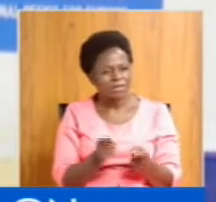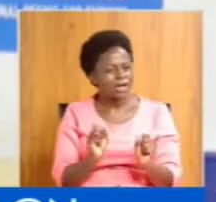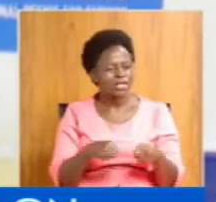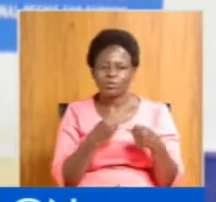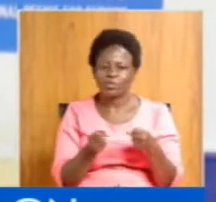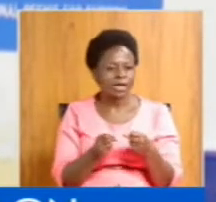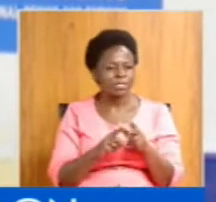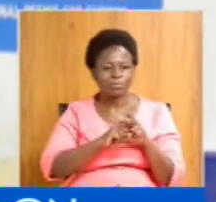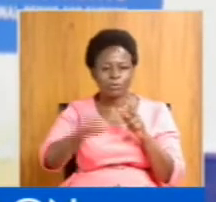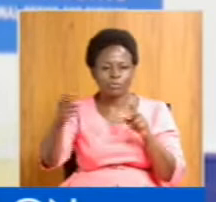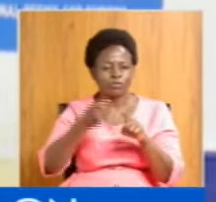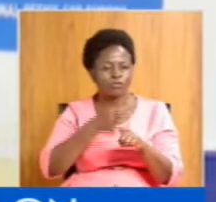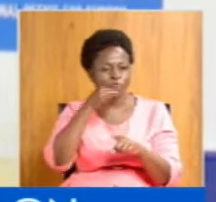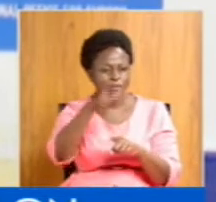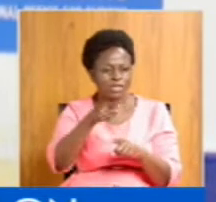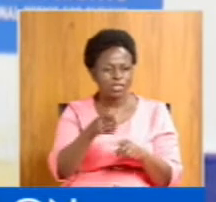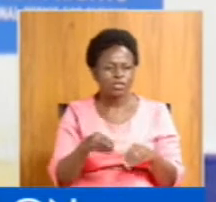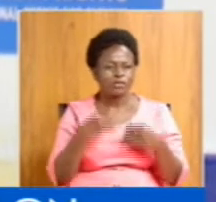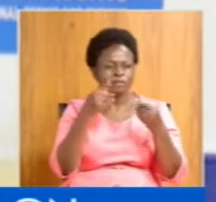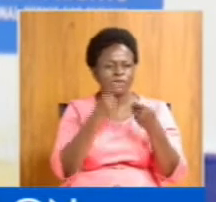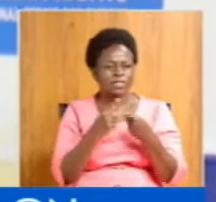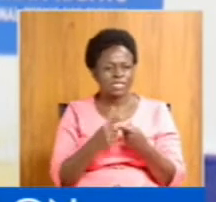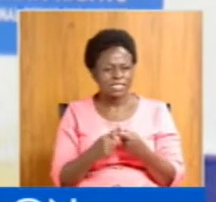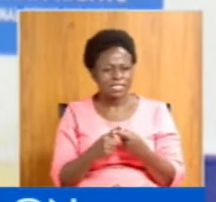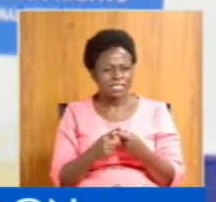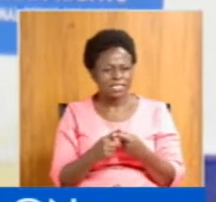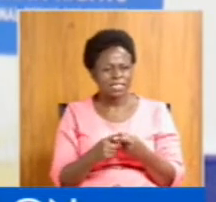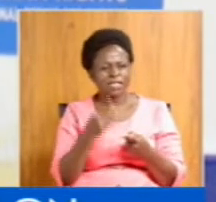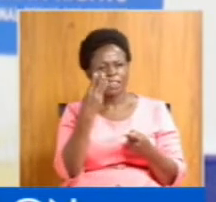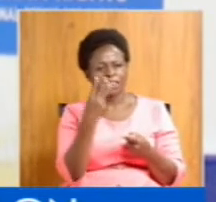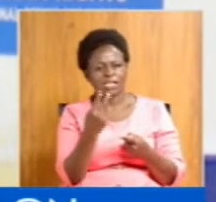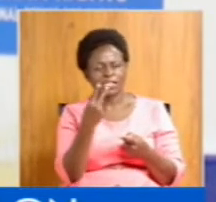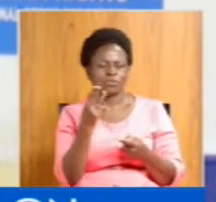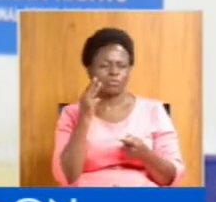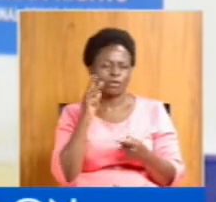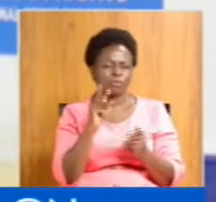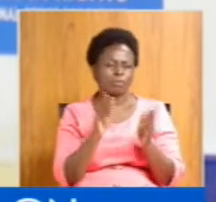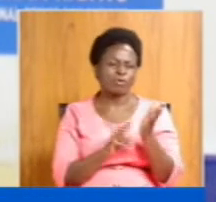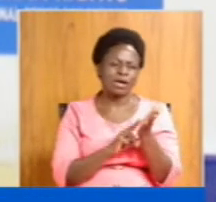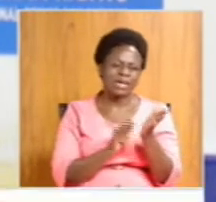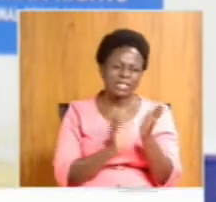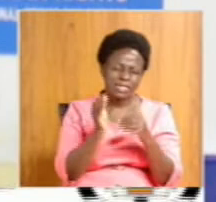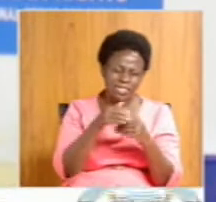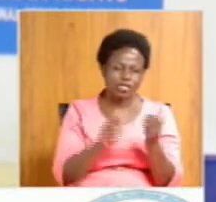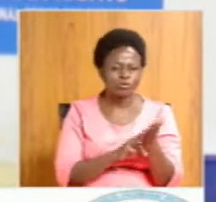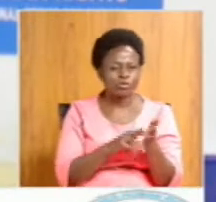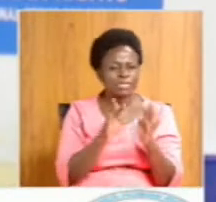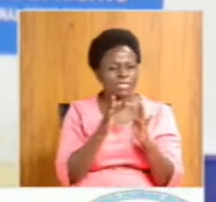can't run away from that fact. You've given statistics in terms of 32 million people accessing or using Internet.